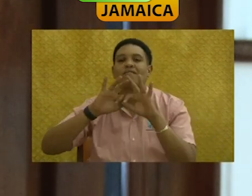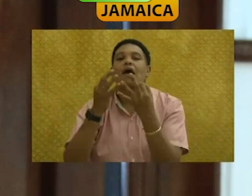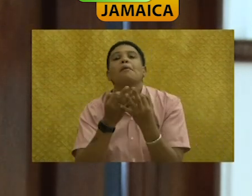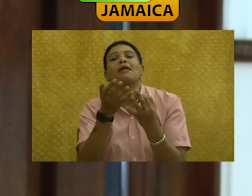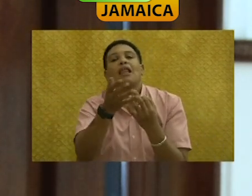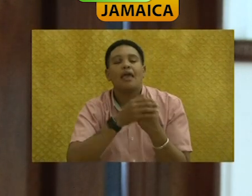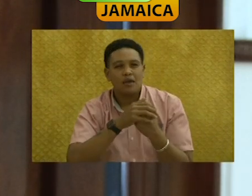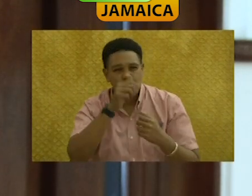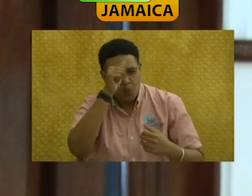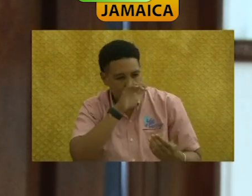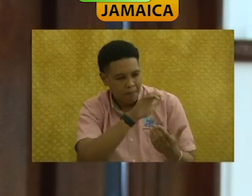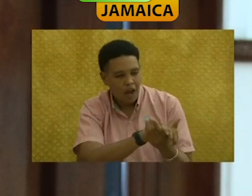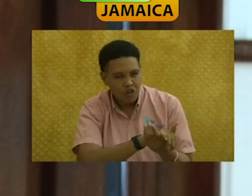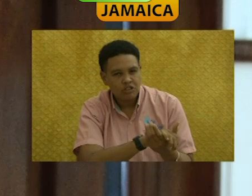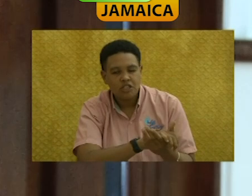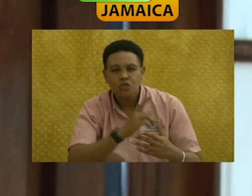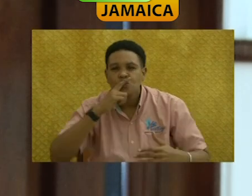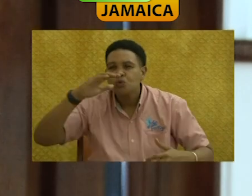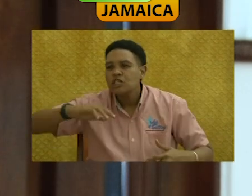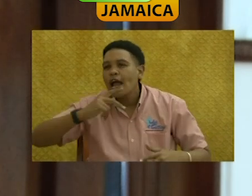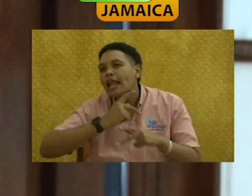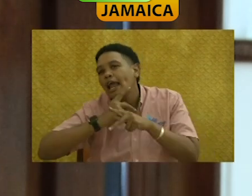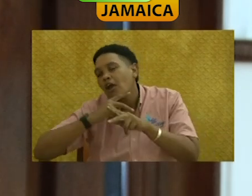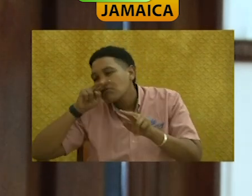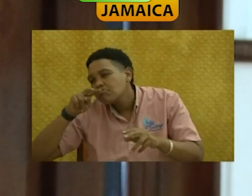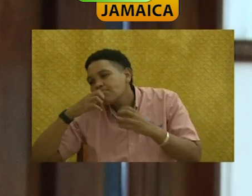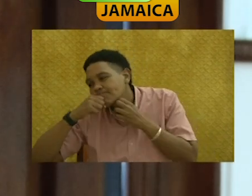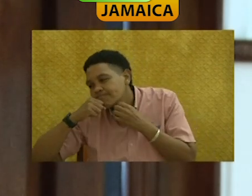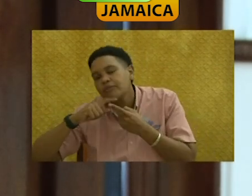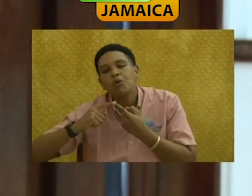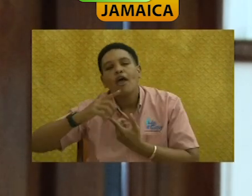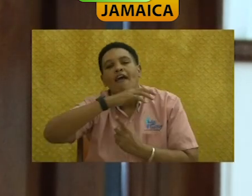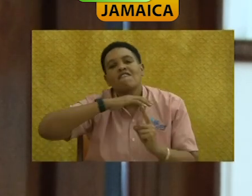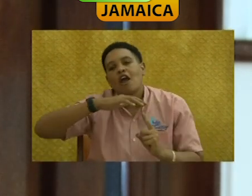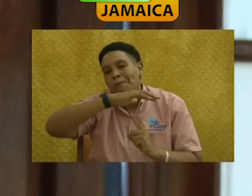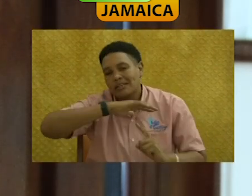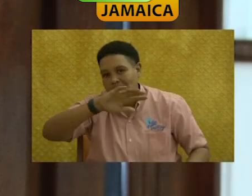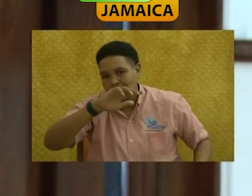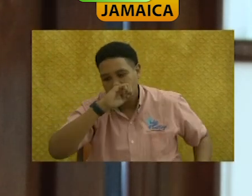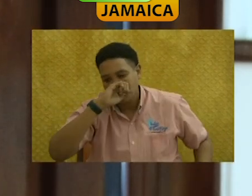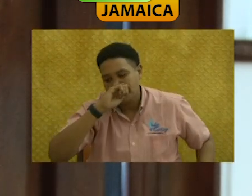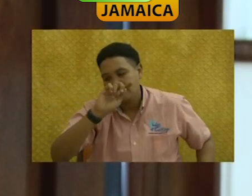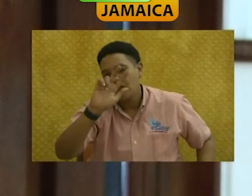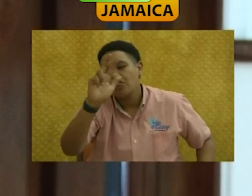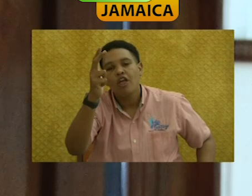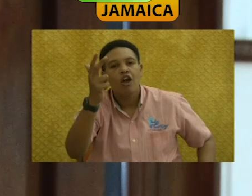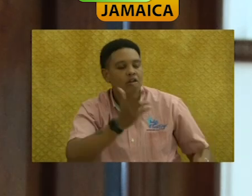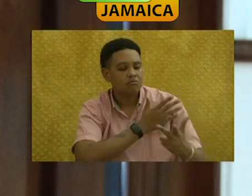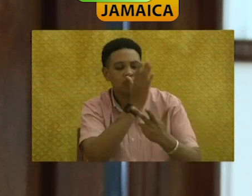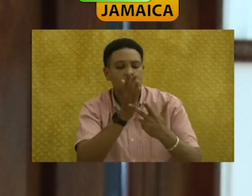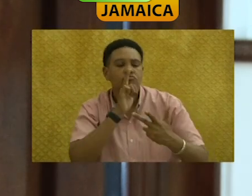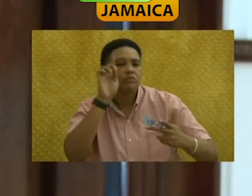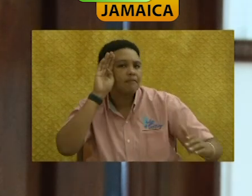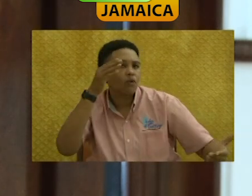family, to marriage, to childcare, and to the environment. 3, to focus